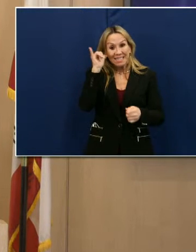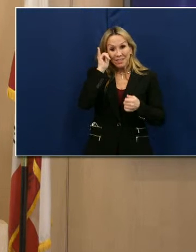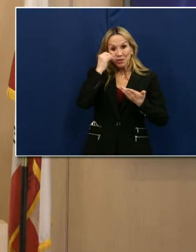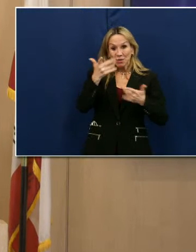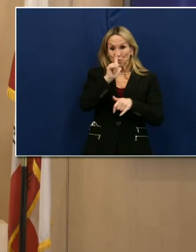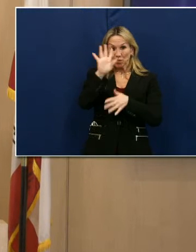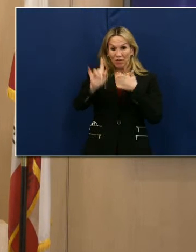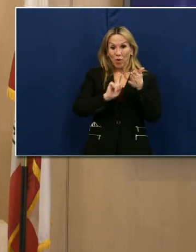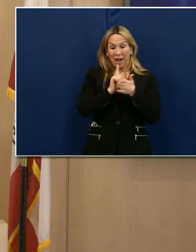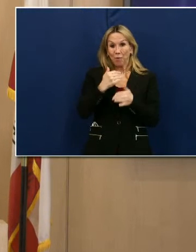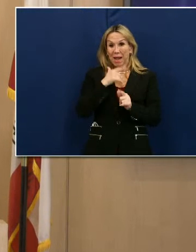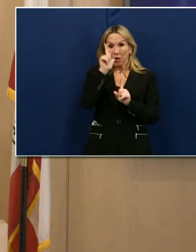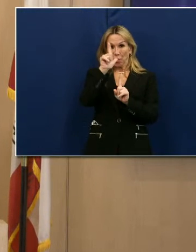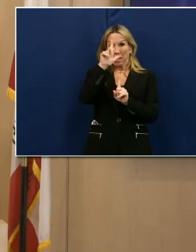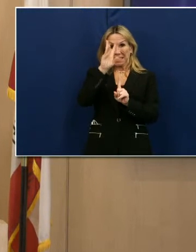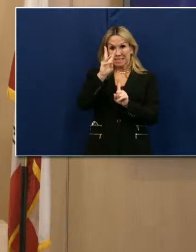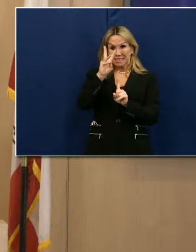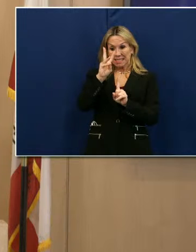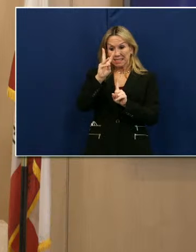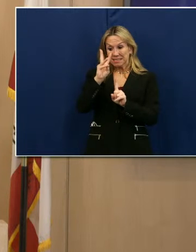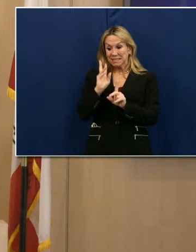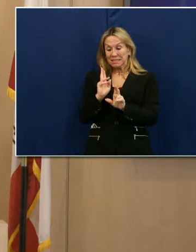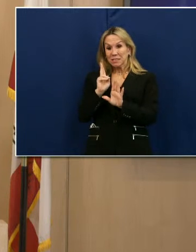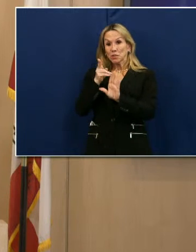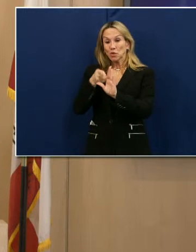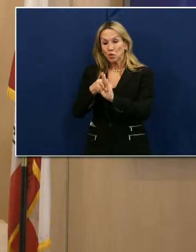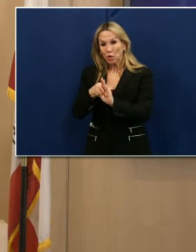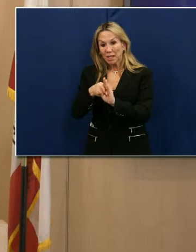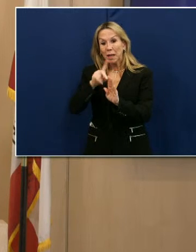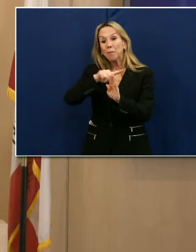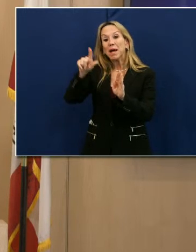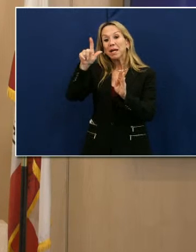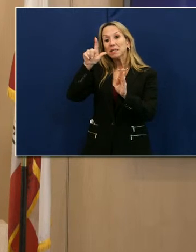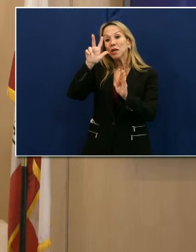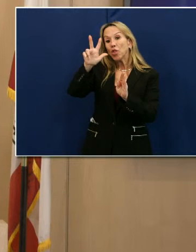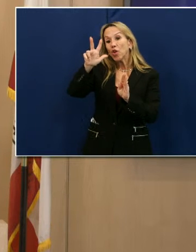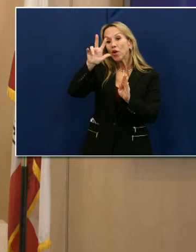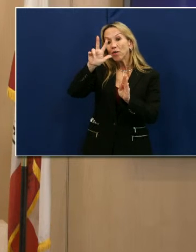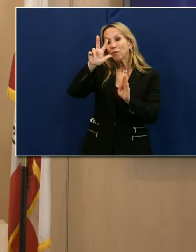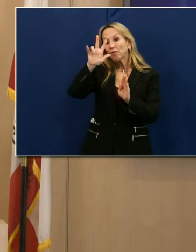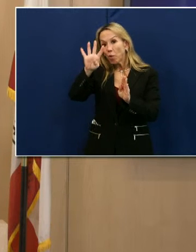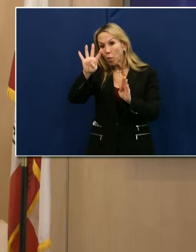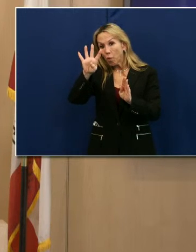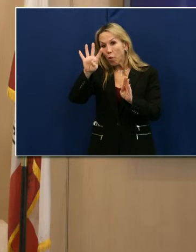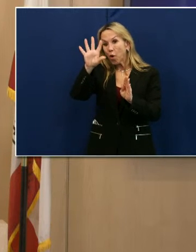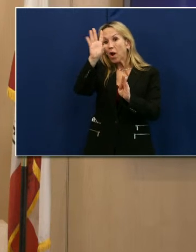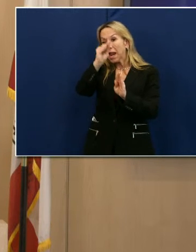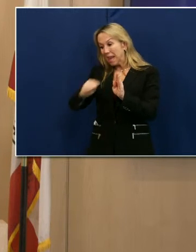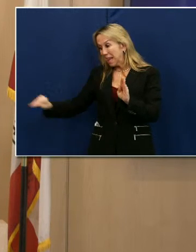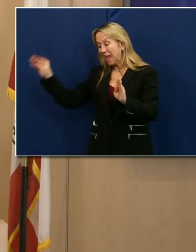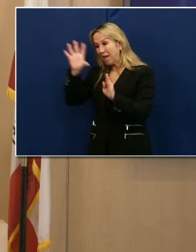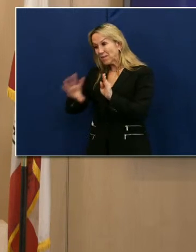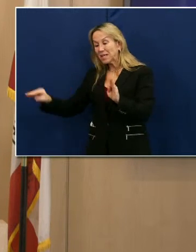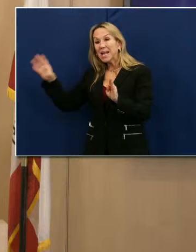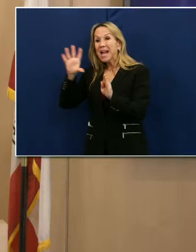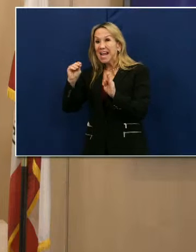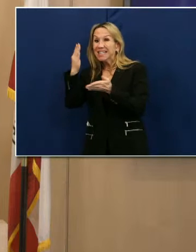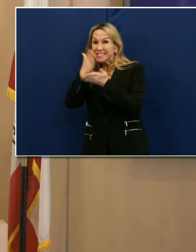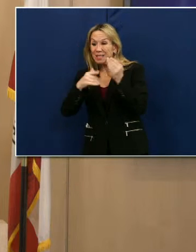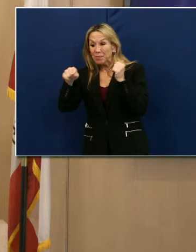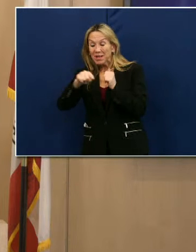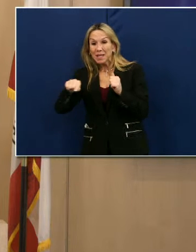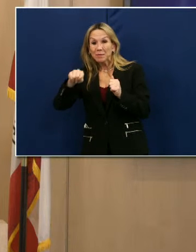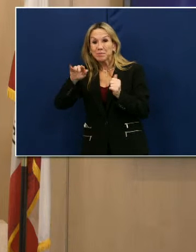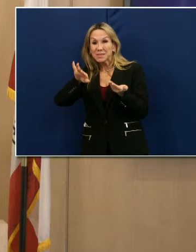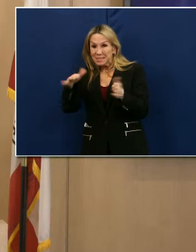hours, and we discharged about 44 of them, and unfortunately several died as well. So we're also expanding beyond our traditional